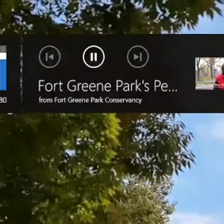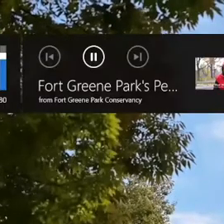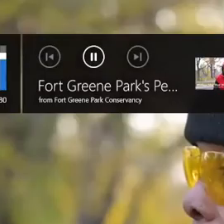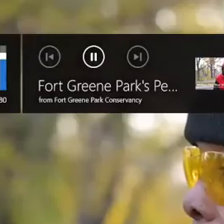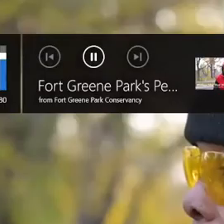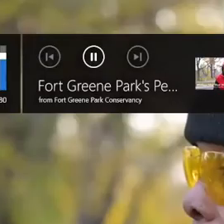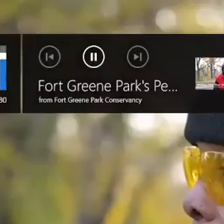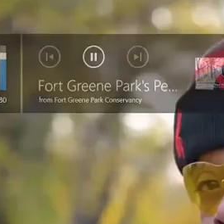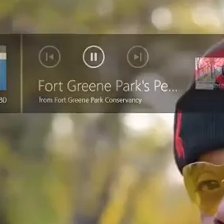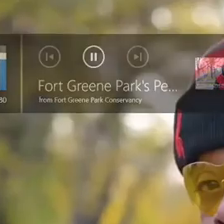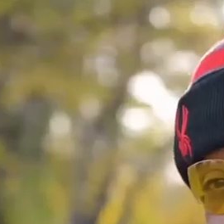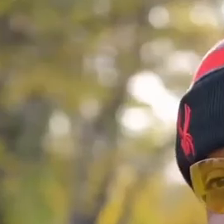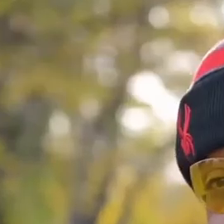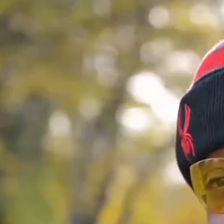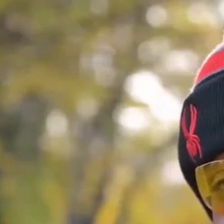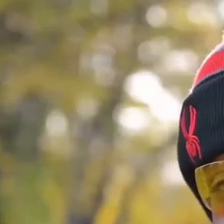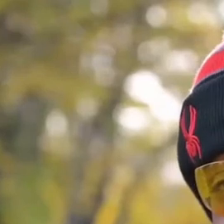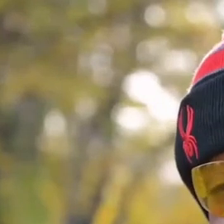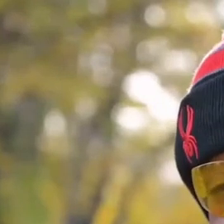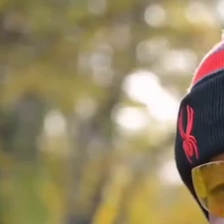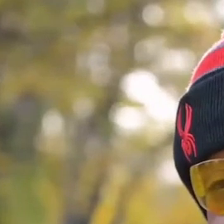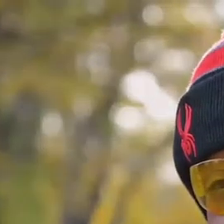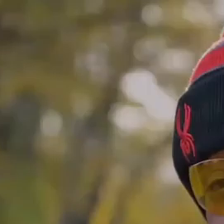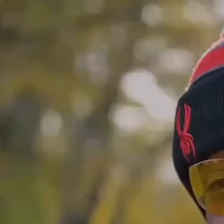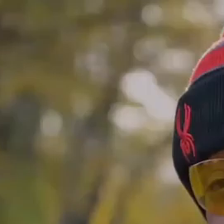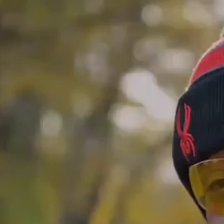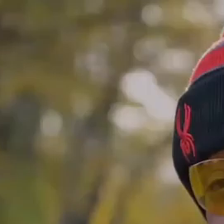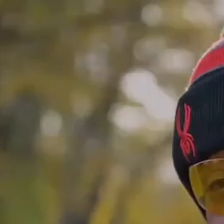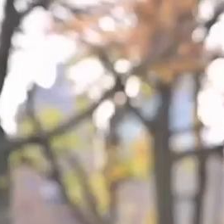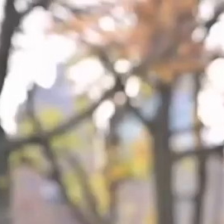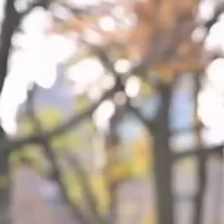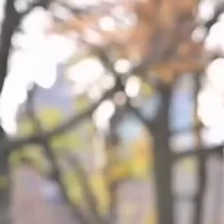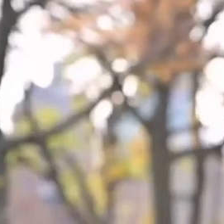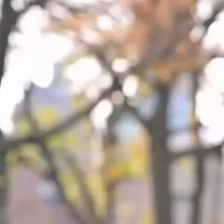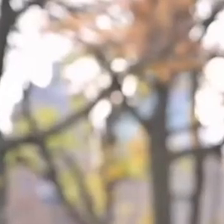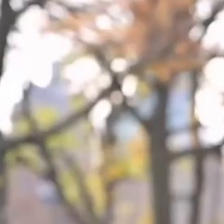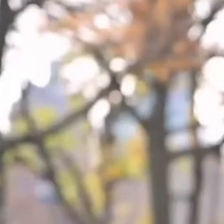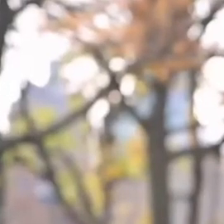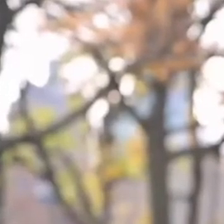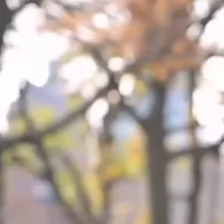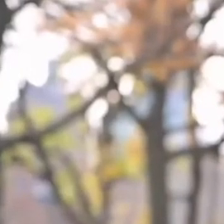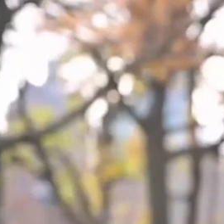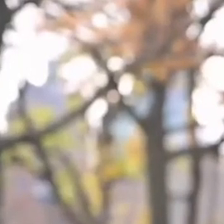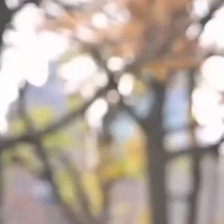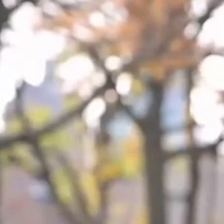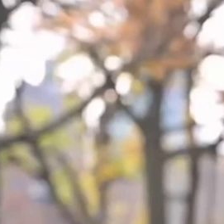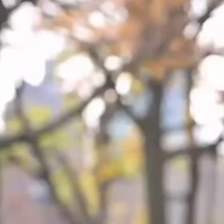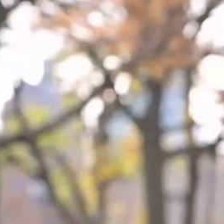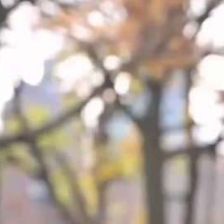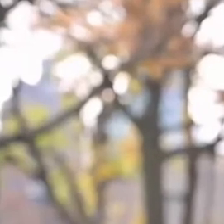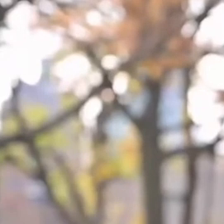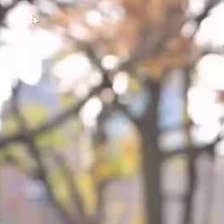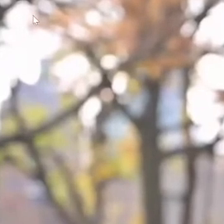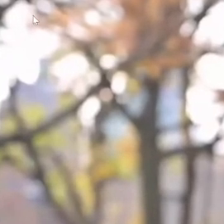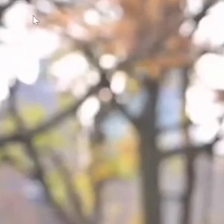It's a very rewarding job to me because I like helping people. My job basically is to go around asking and helping